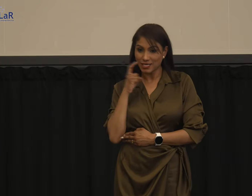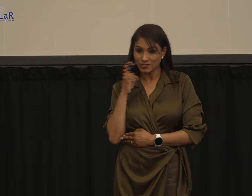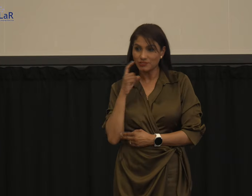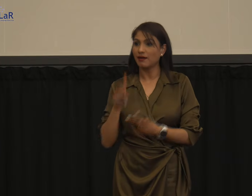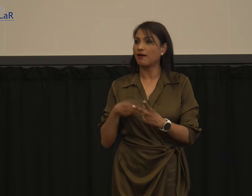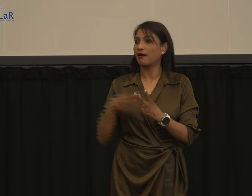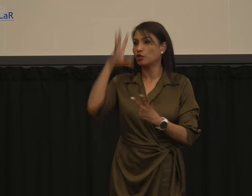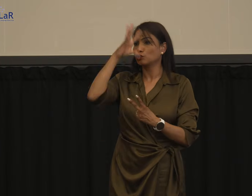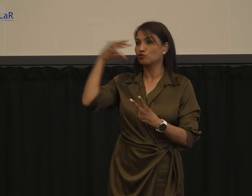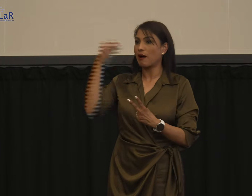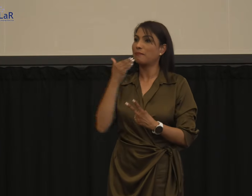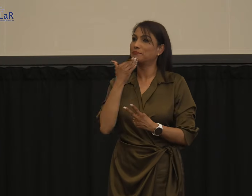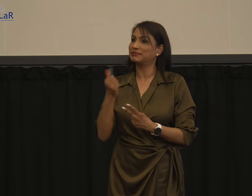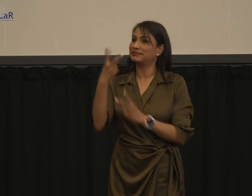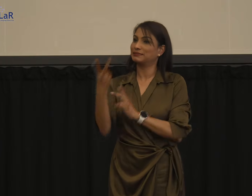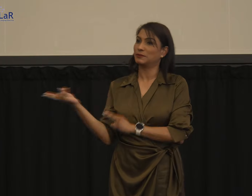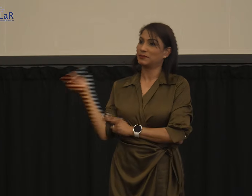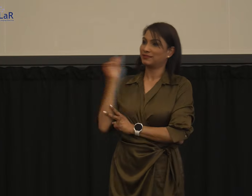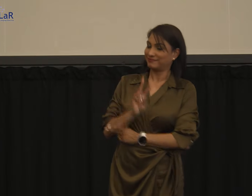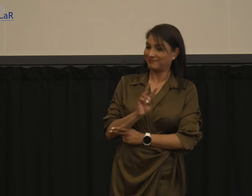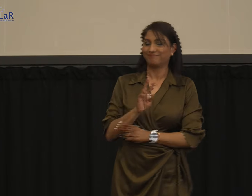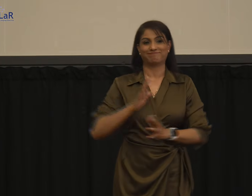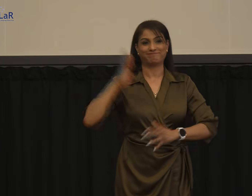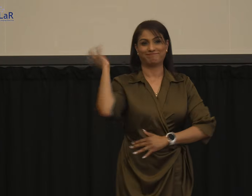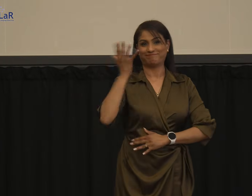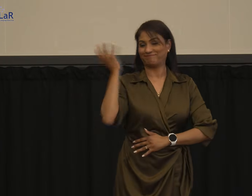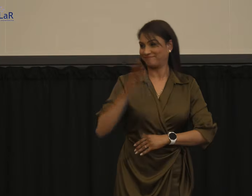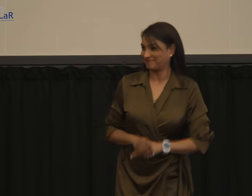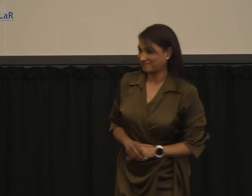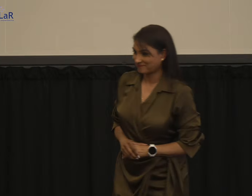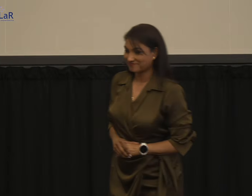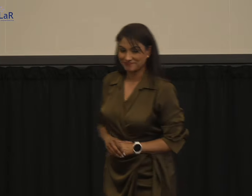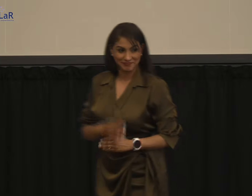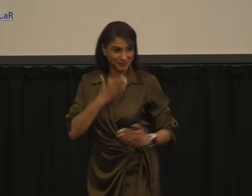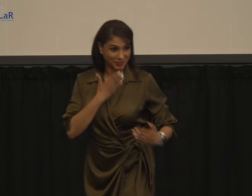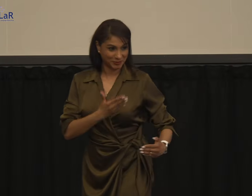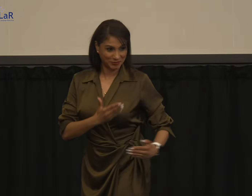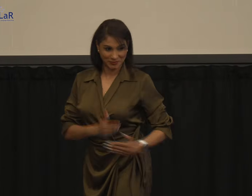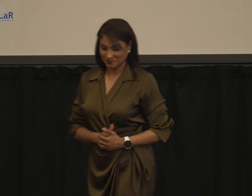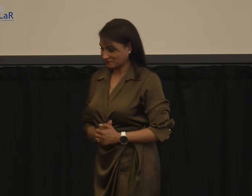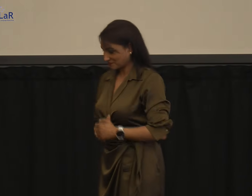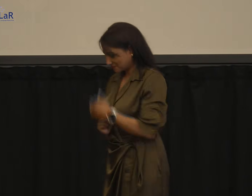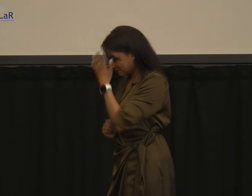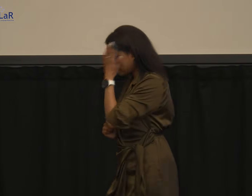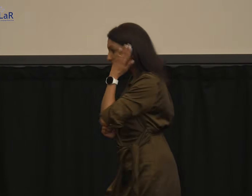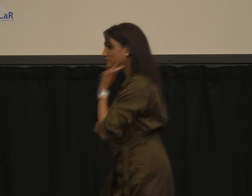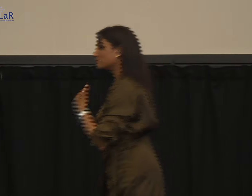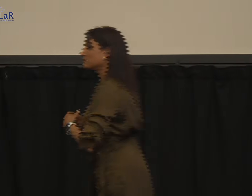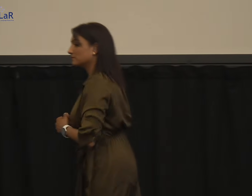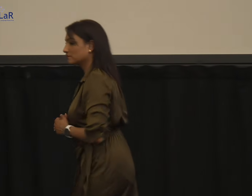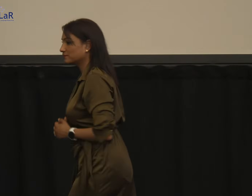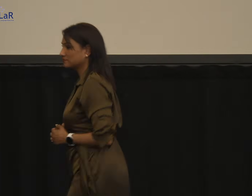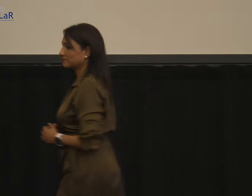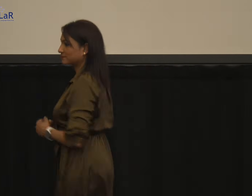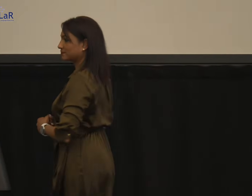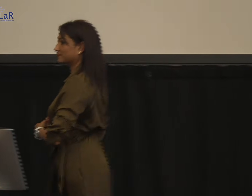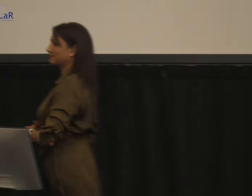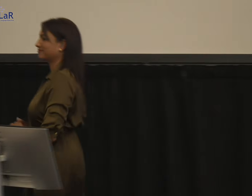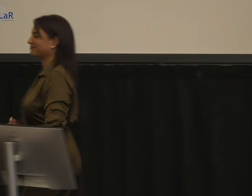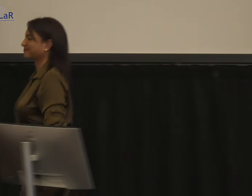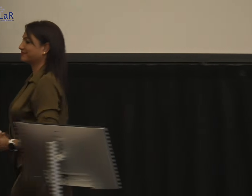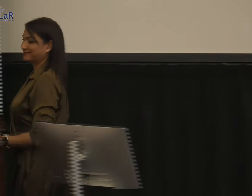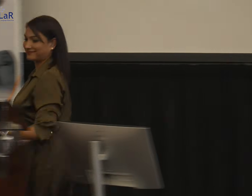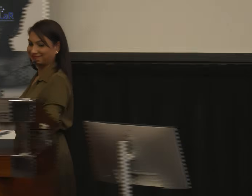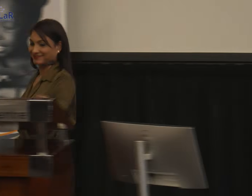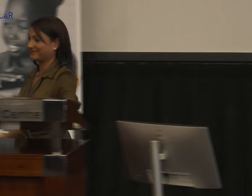This now to speak about sign language in South African Sign Language and innovative ways of teaching. Please welcome Aisha to